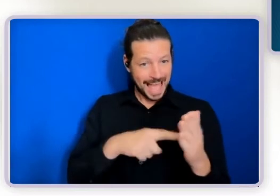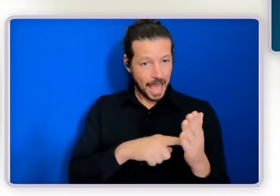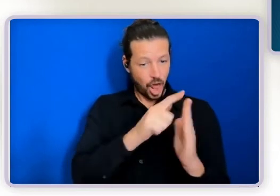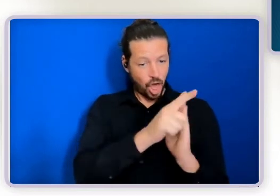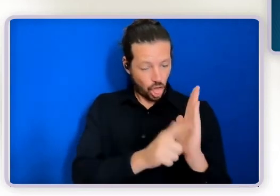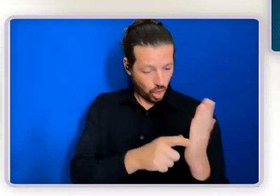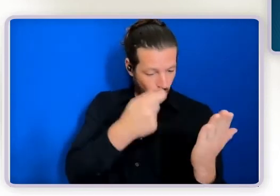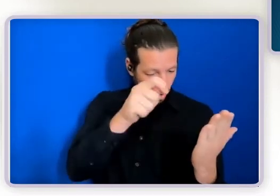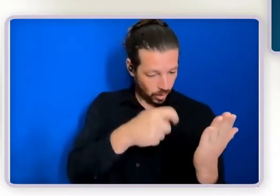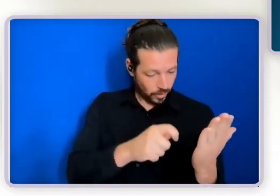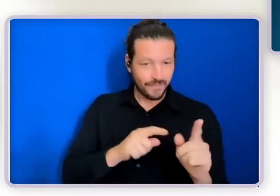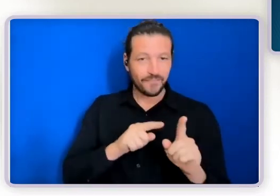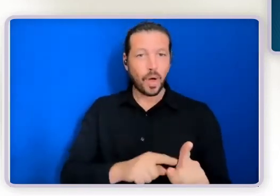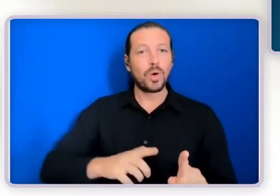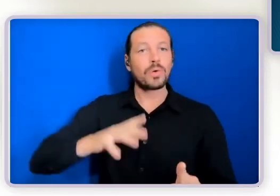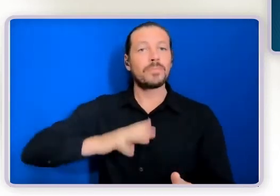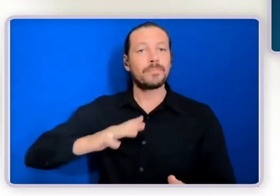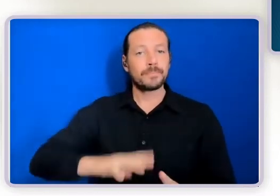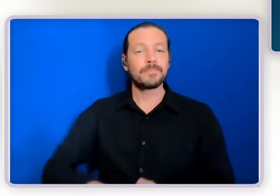rules.